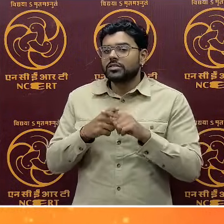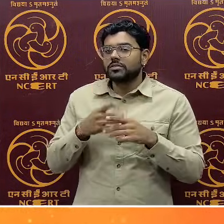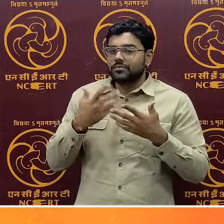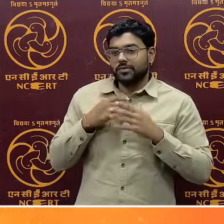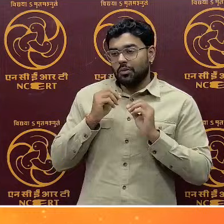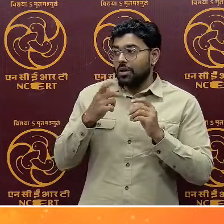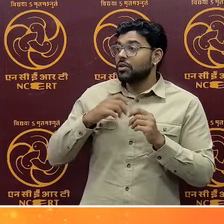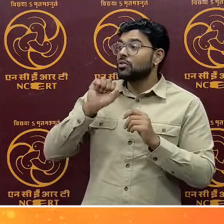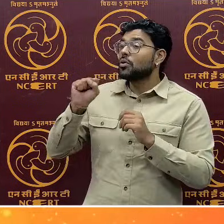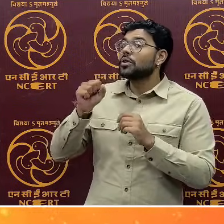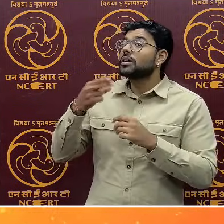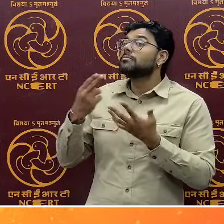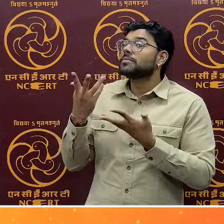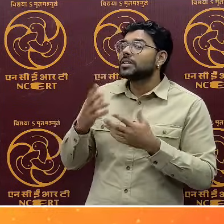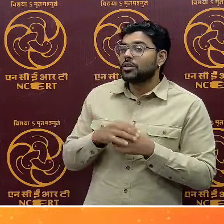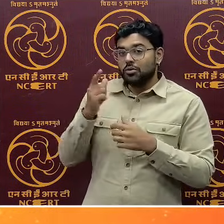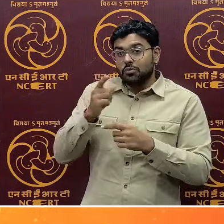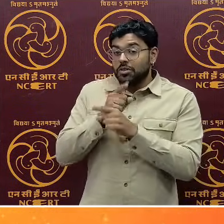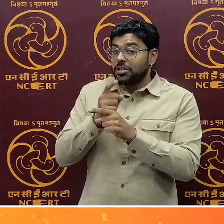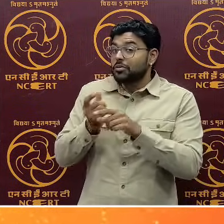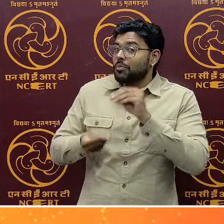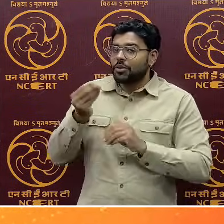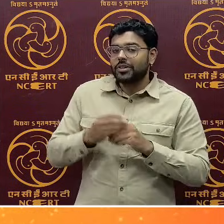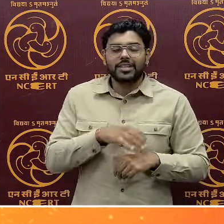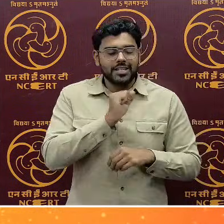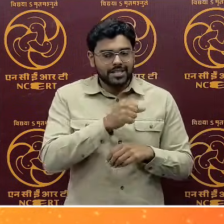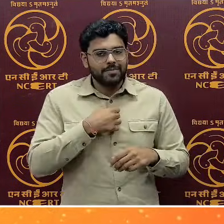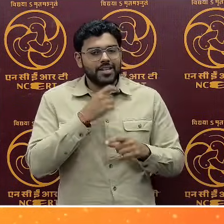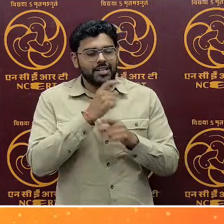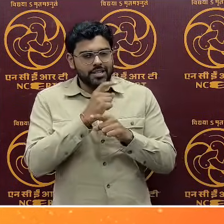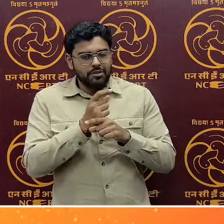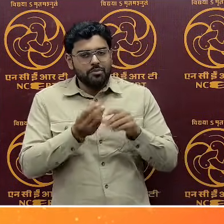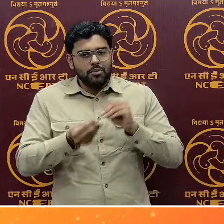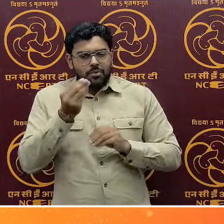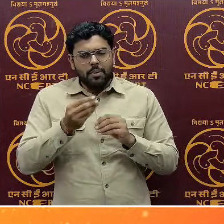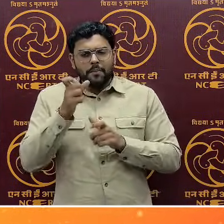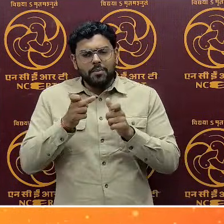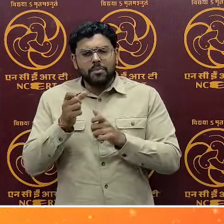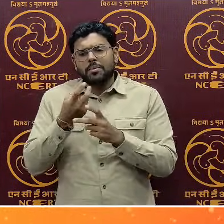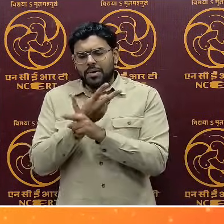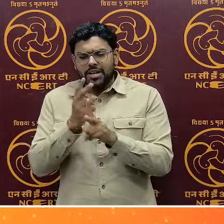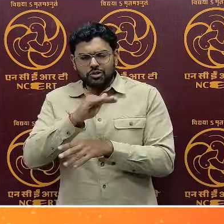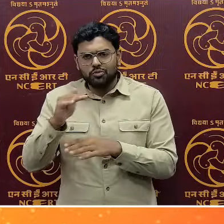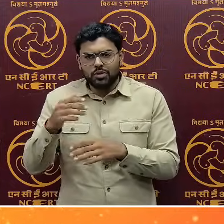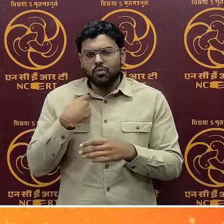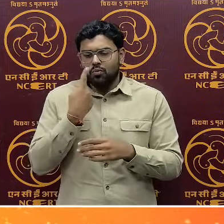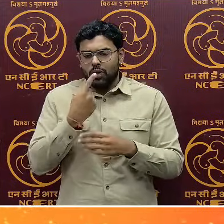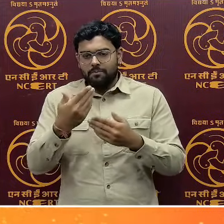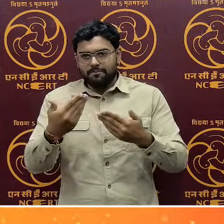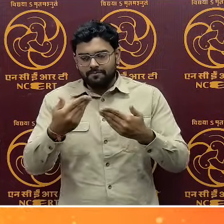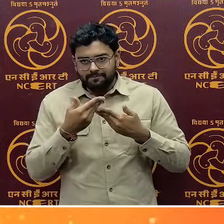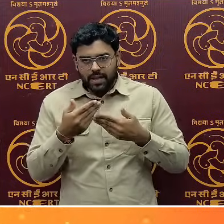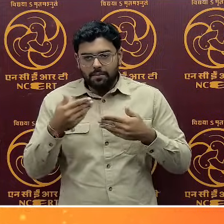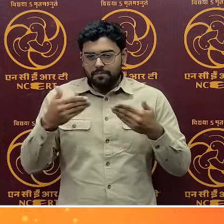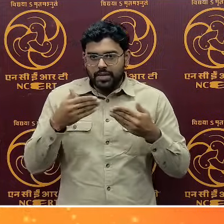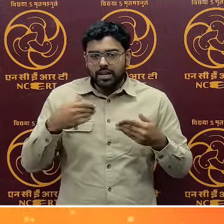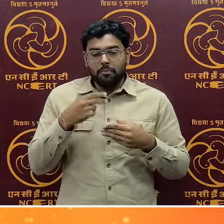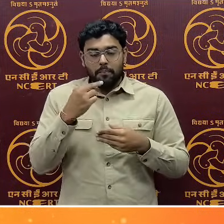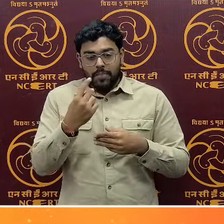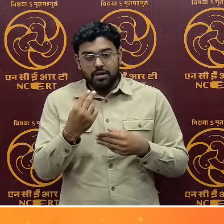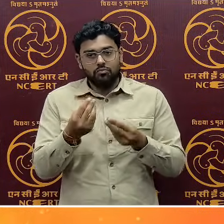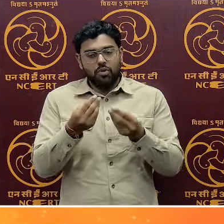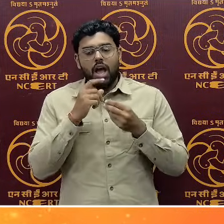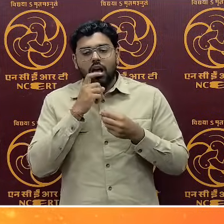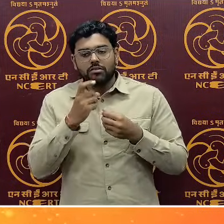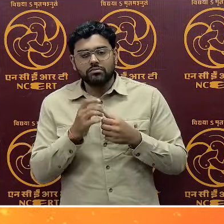nickname? you teach a lot. Yeah, I teach a lot, and you know, many of my students come to me and asking meaning. So yes, I have